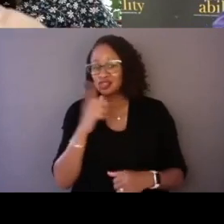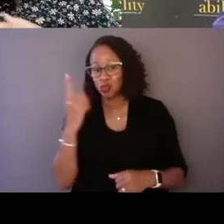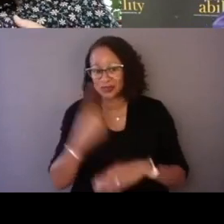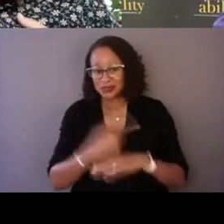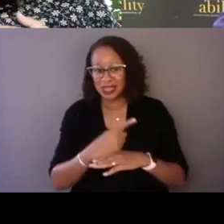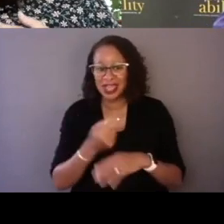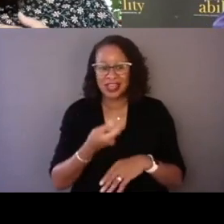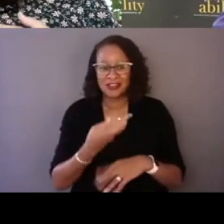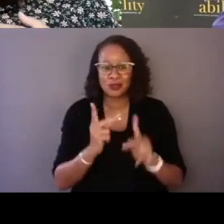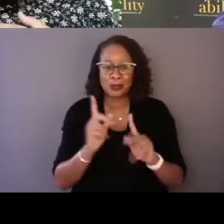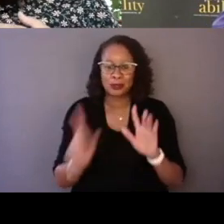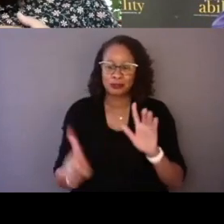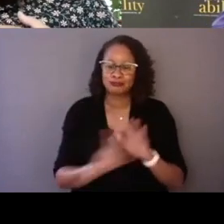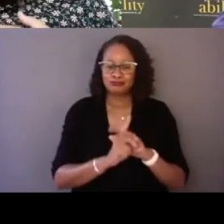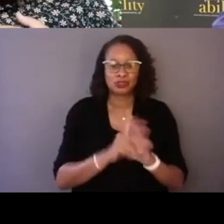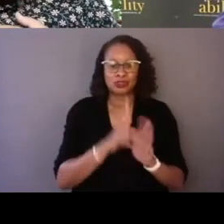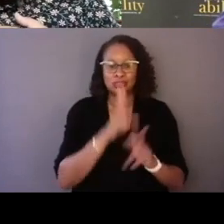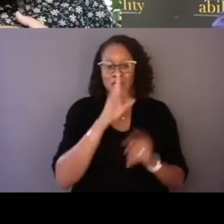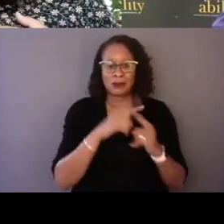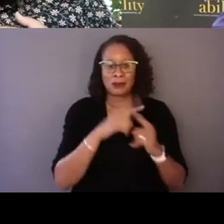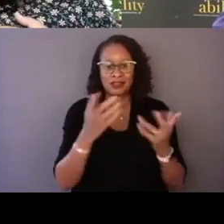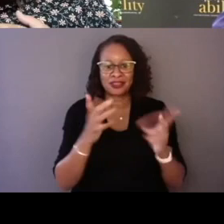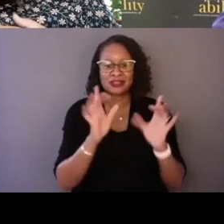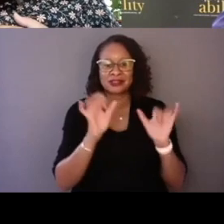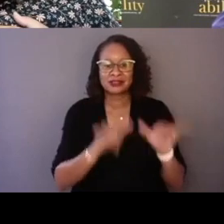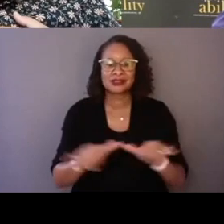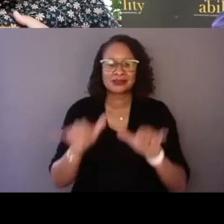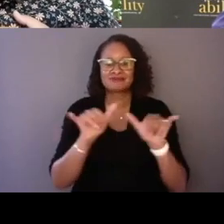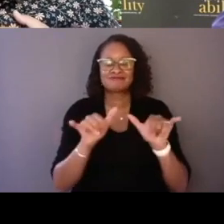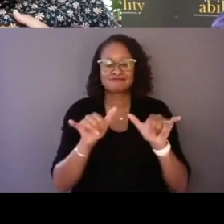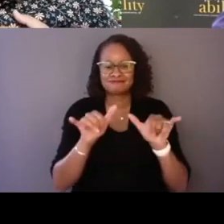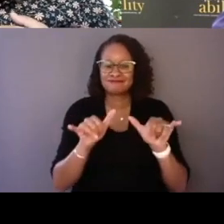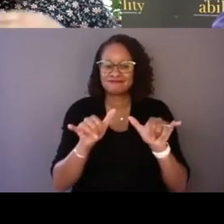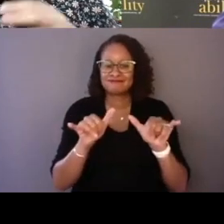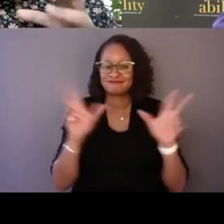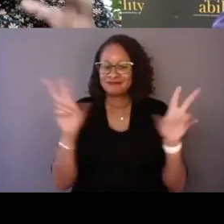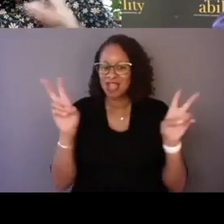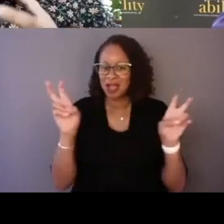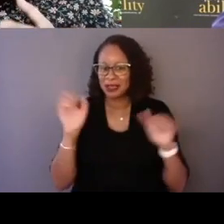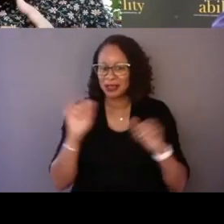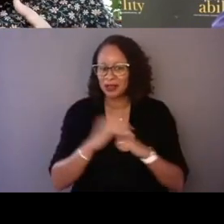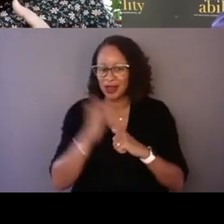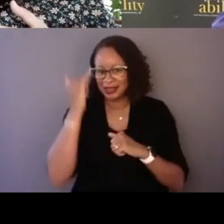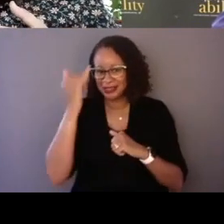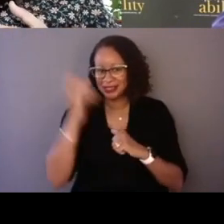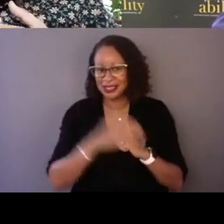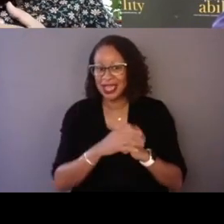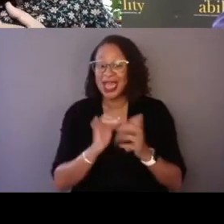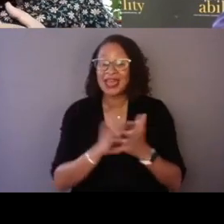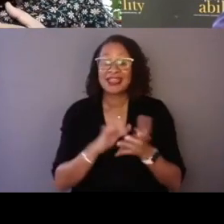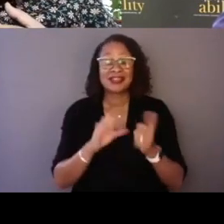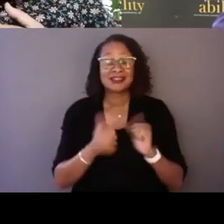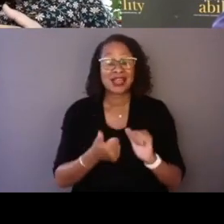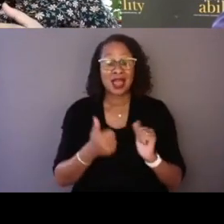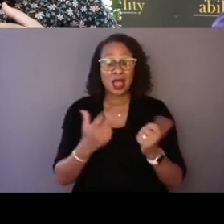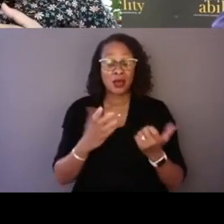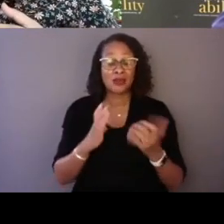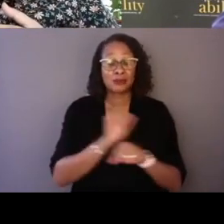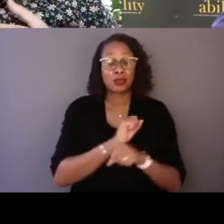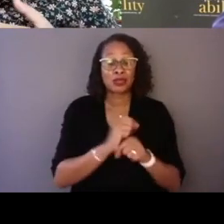few people came out of the woodwork to talk about this common cause or topic. And that's actually how these employee resource groups got